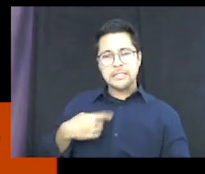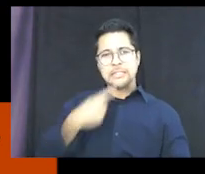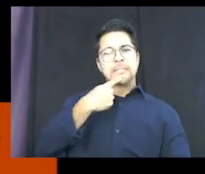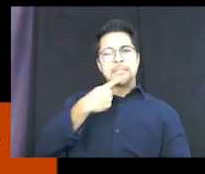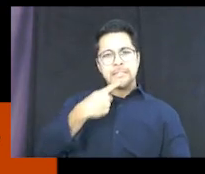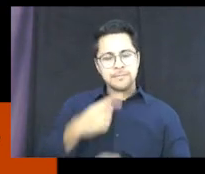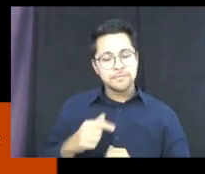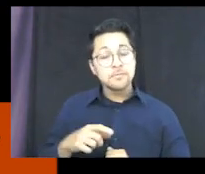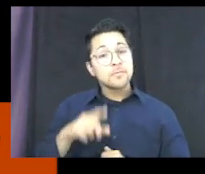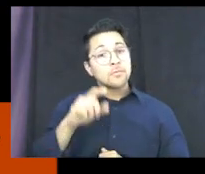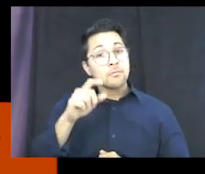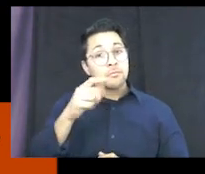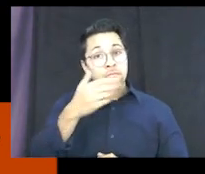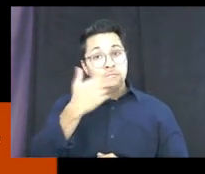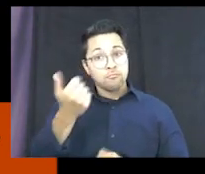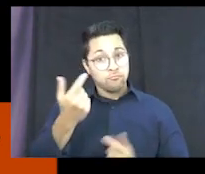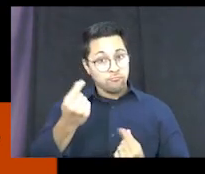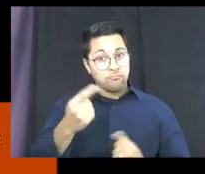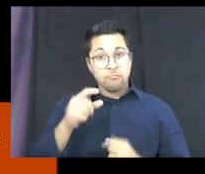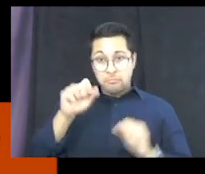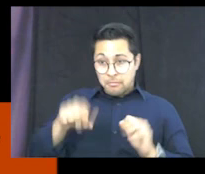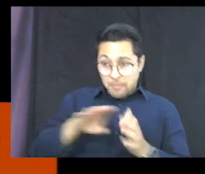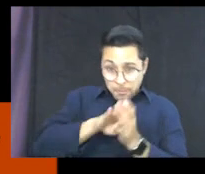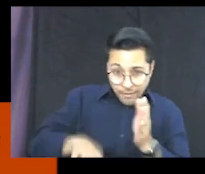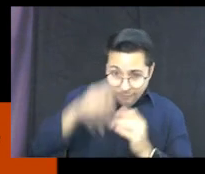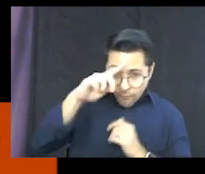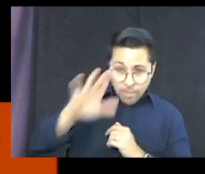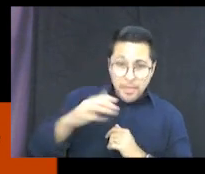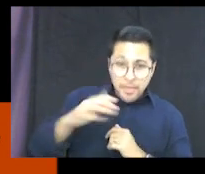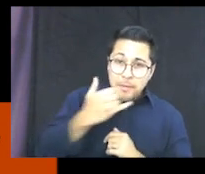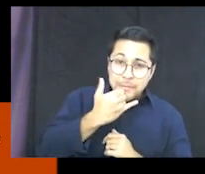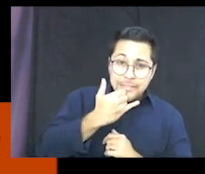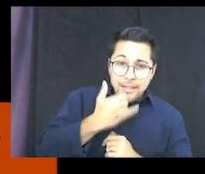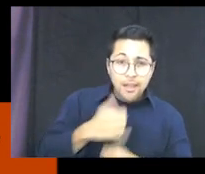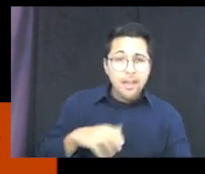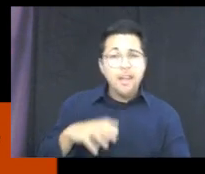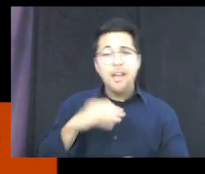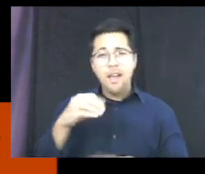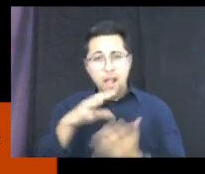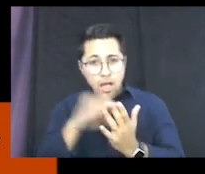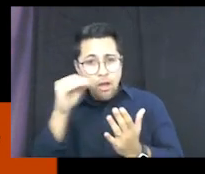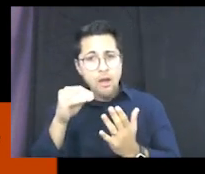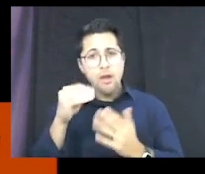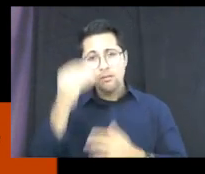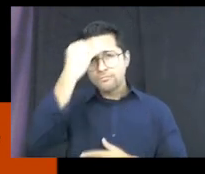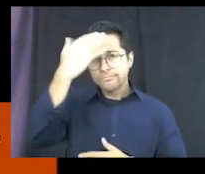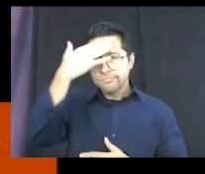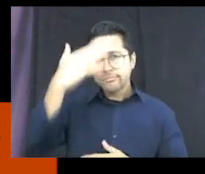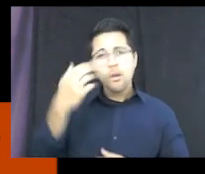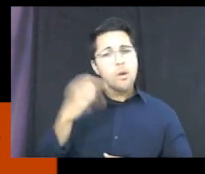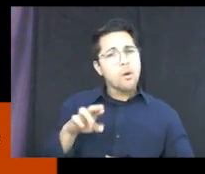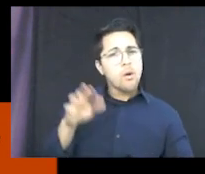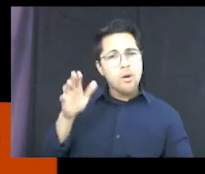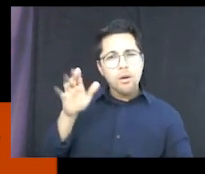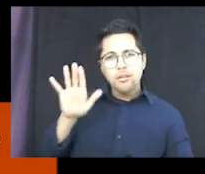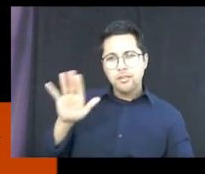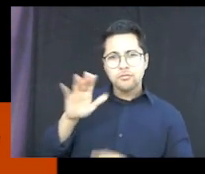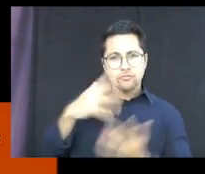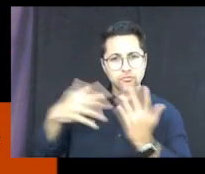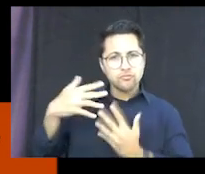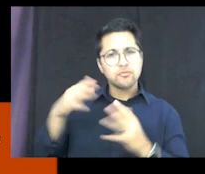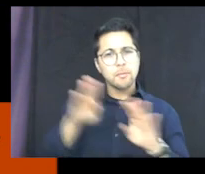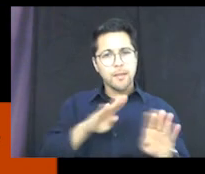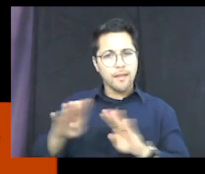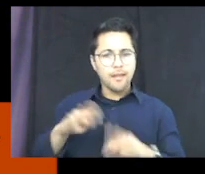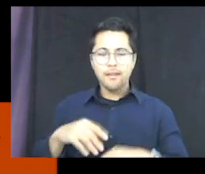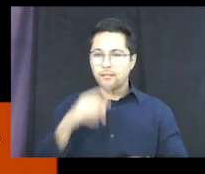is, can they be forgiven for their mistakes and learn from them? Or are their social behaviors